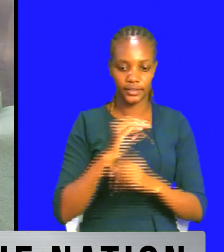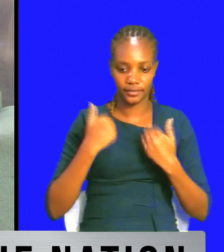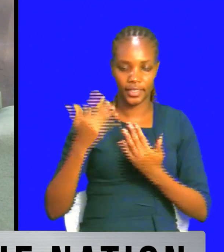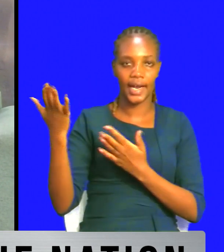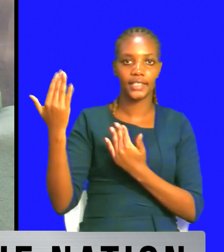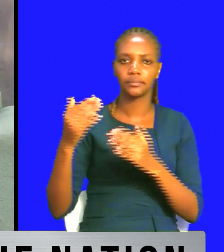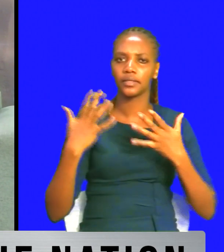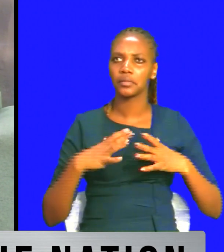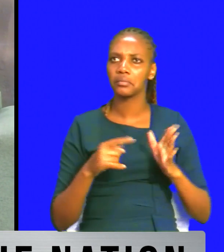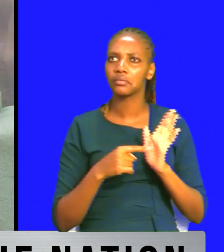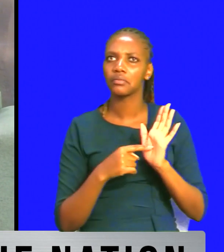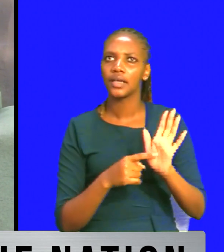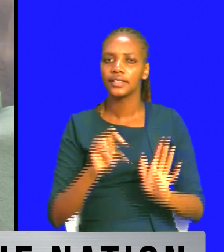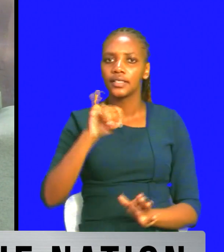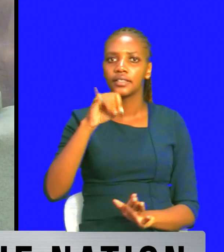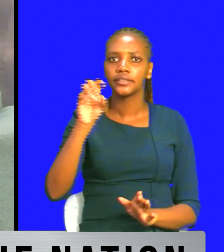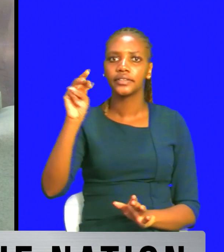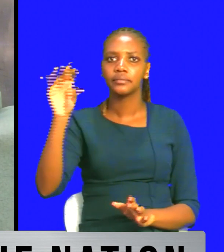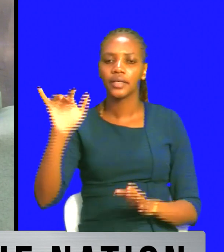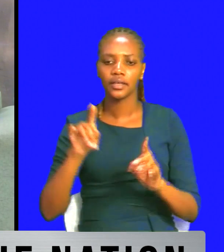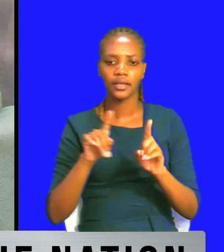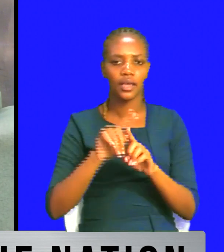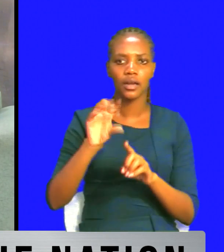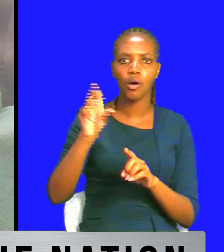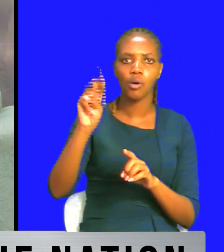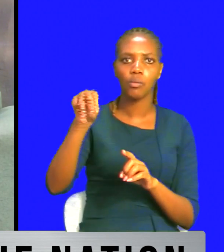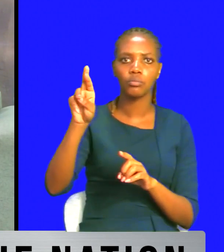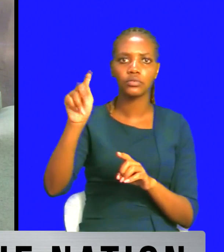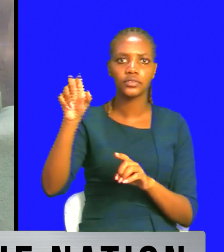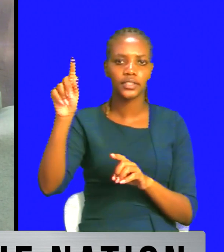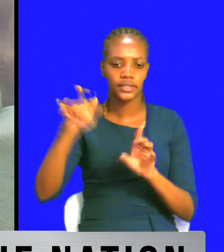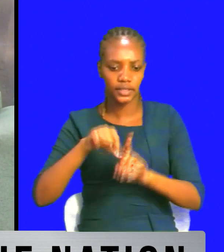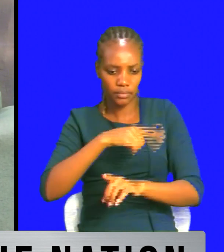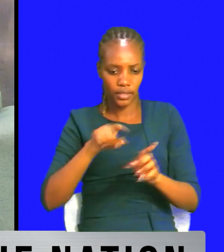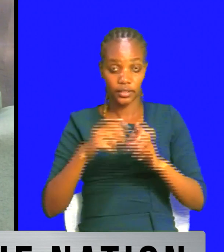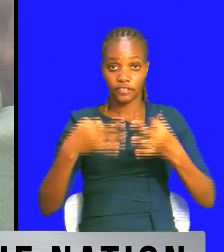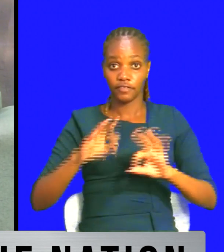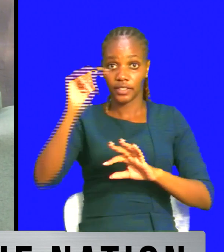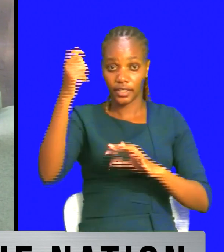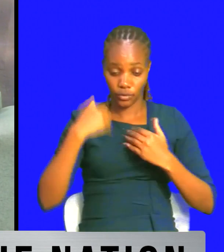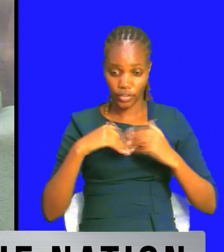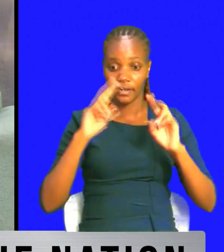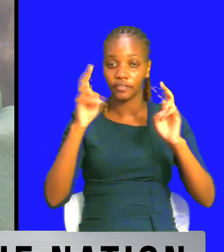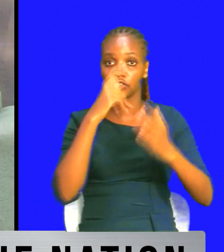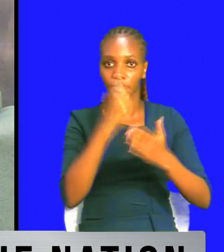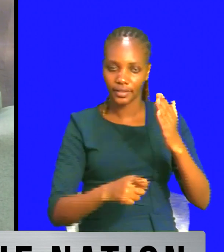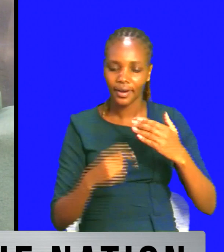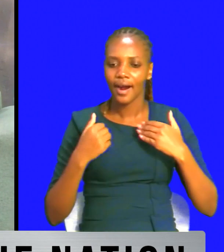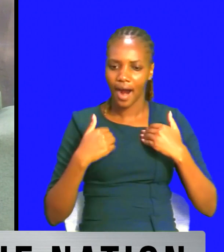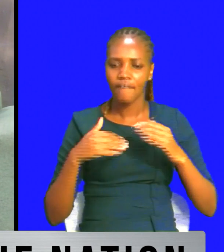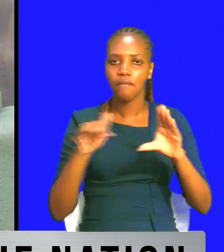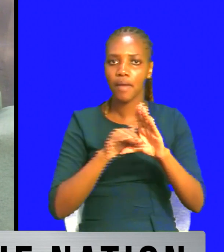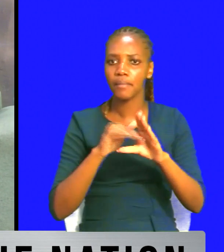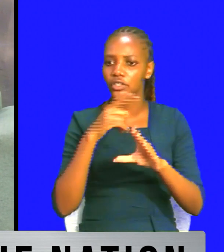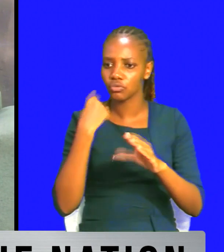Wanjigi and Okia Mtata will be there, and even us as Free Kenya, we have issues of taxes. Put people who really have this